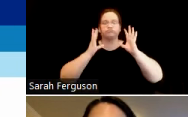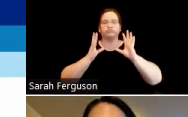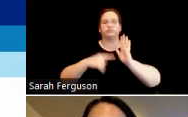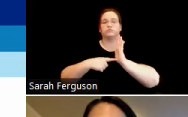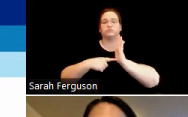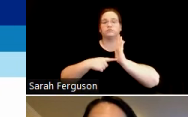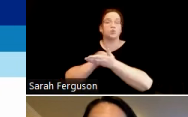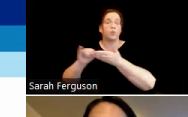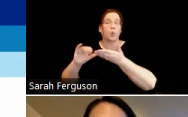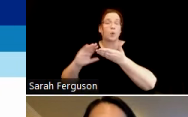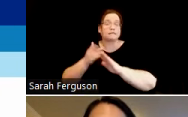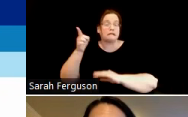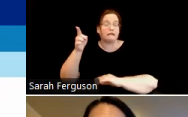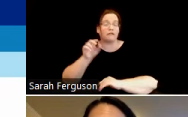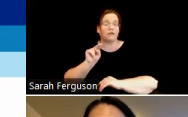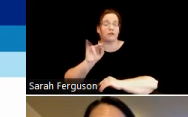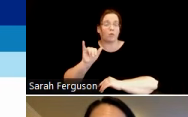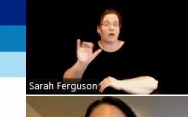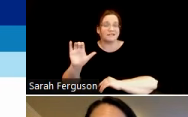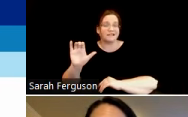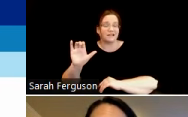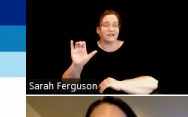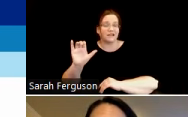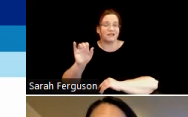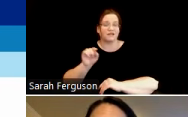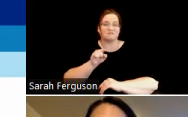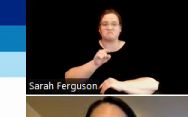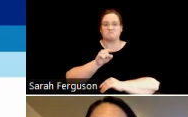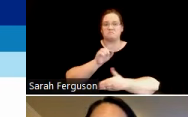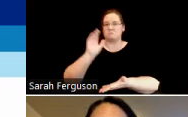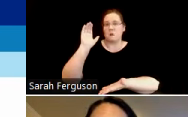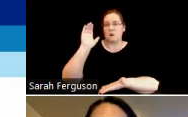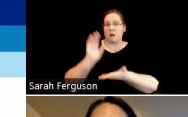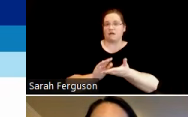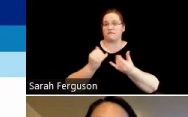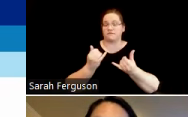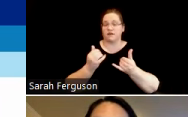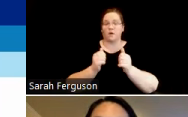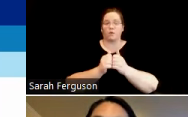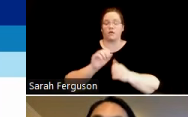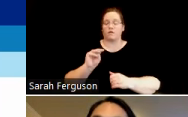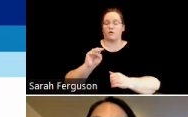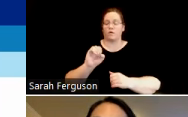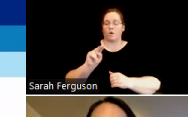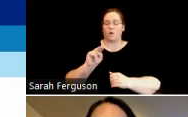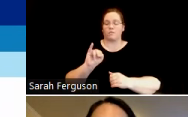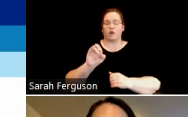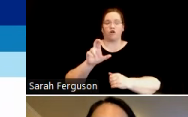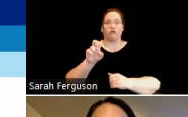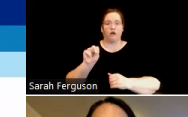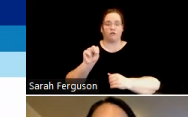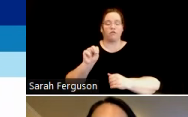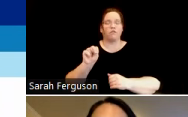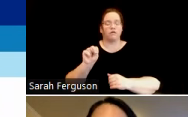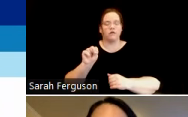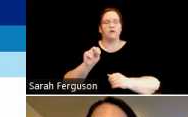City. We actually really aren't seeing this quite as much now with Omicron. But this is defined